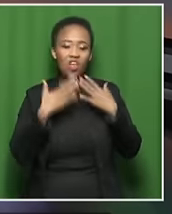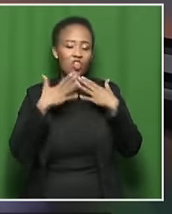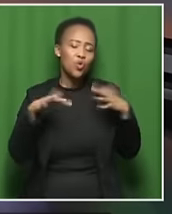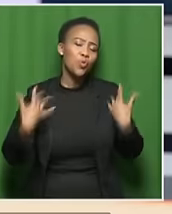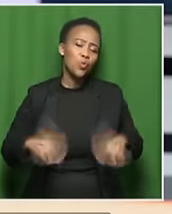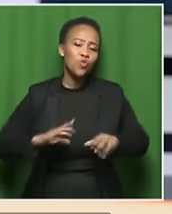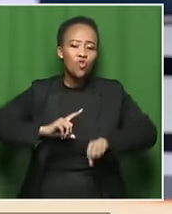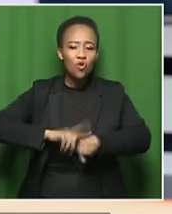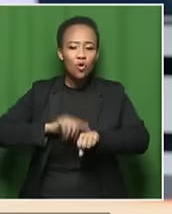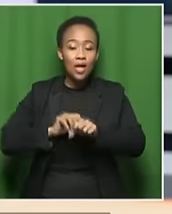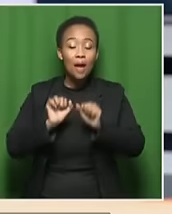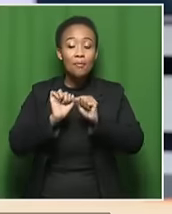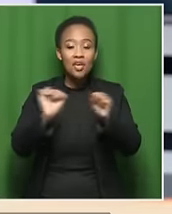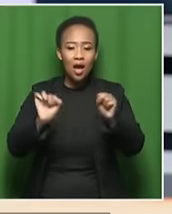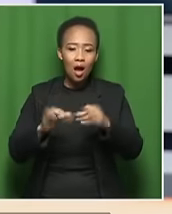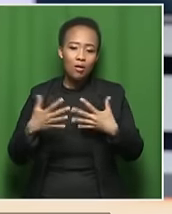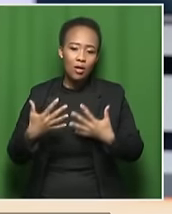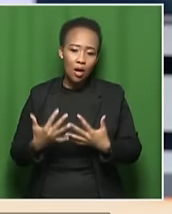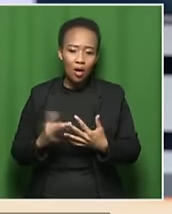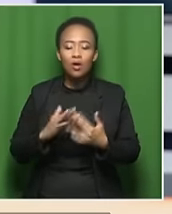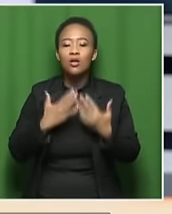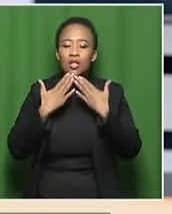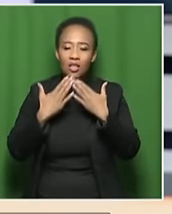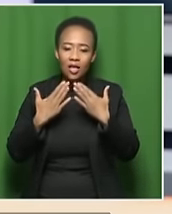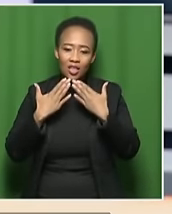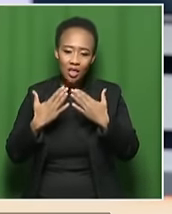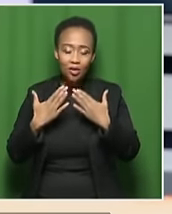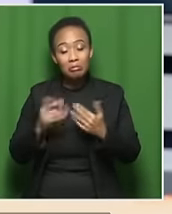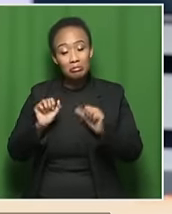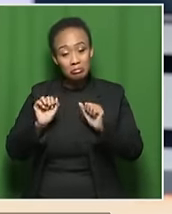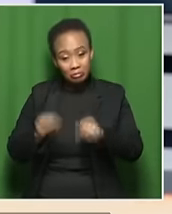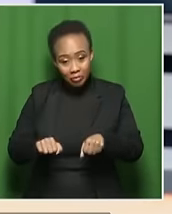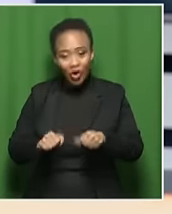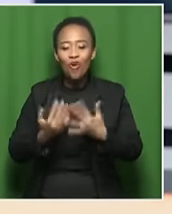morning. That ends our third installment of discussions with new